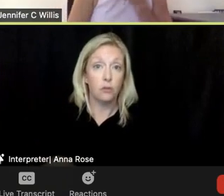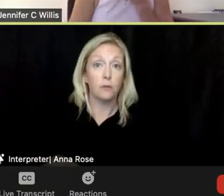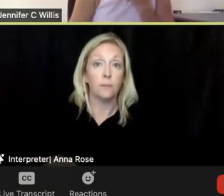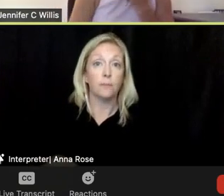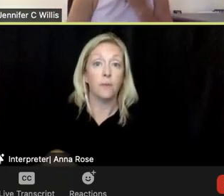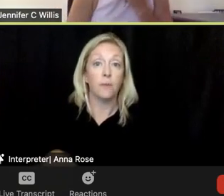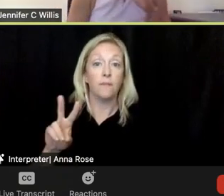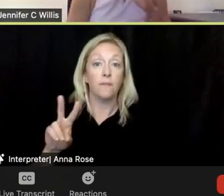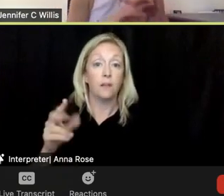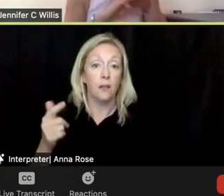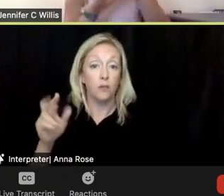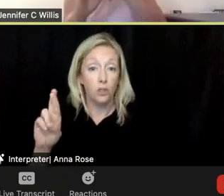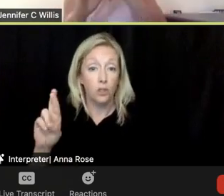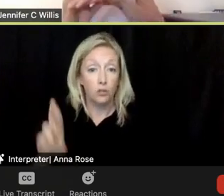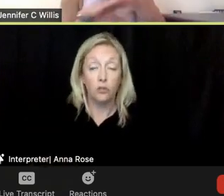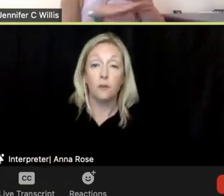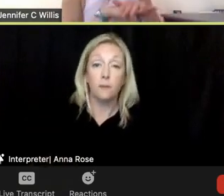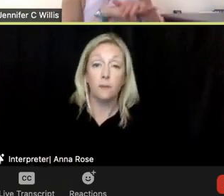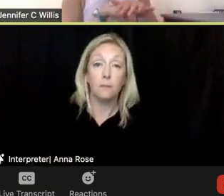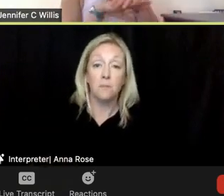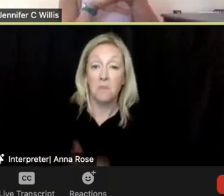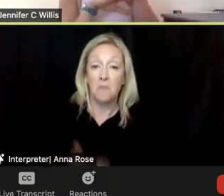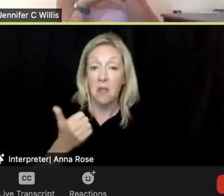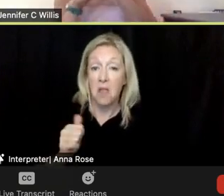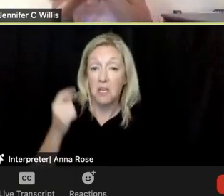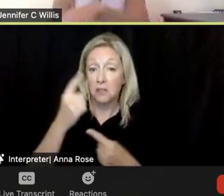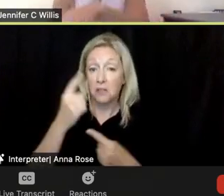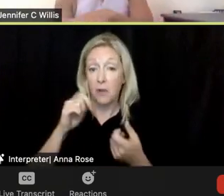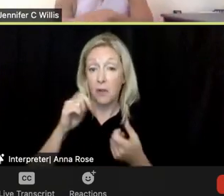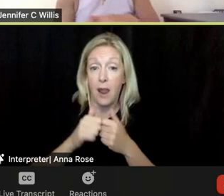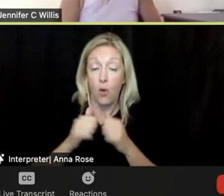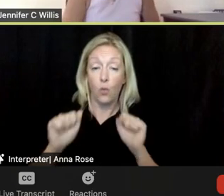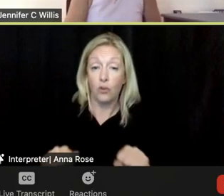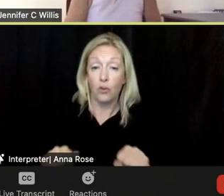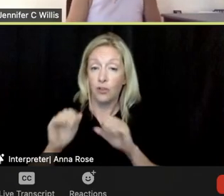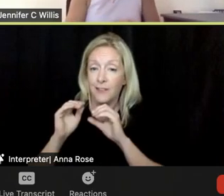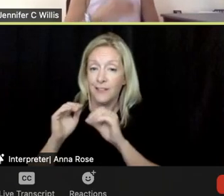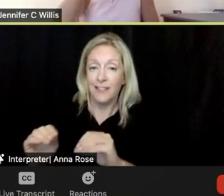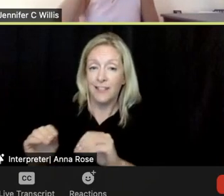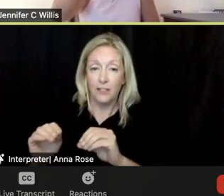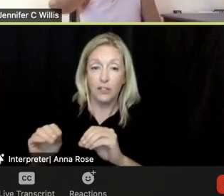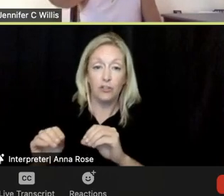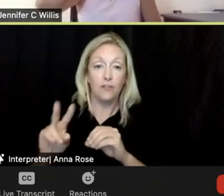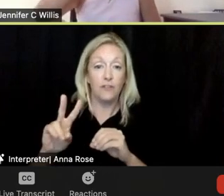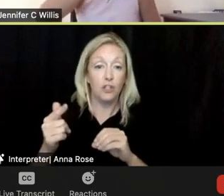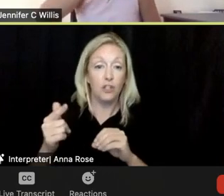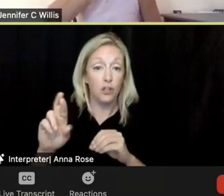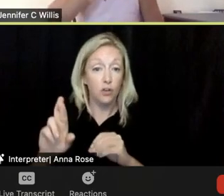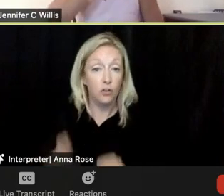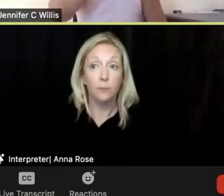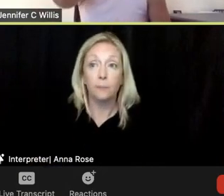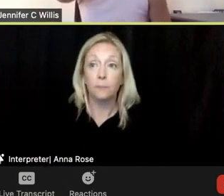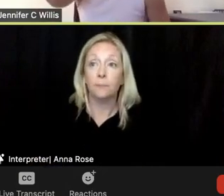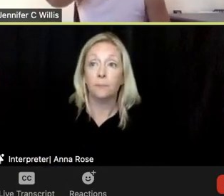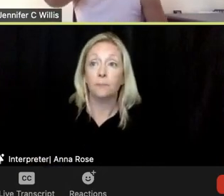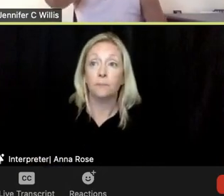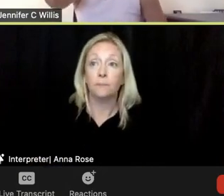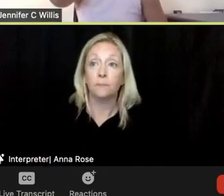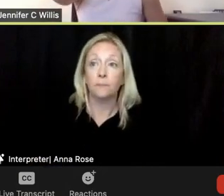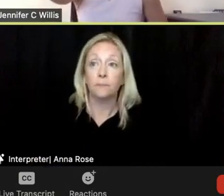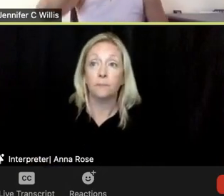interact with objects and participate in that visually guided reach that we need to help model for them. I had a